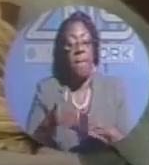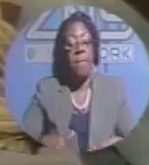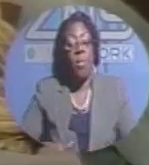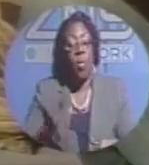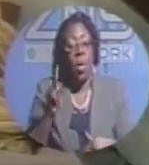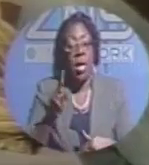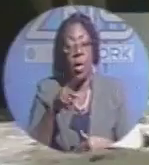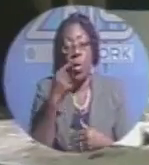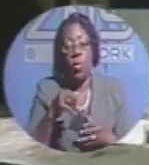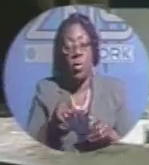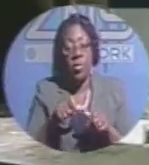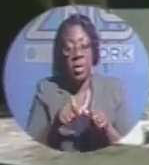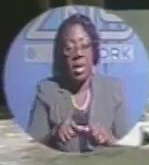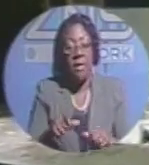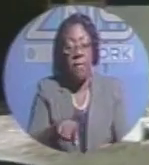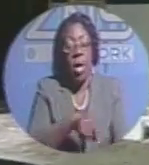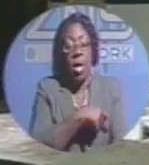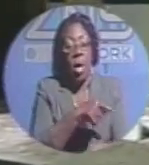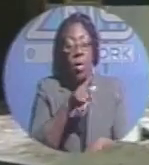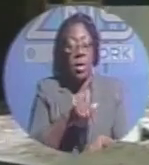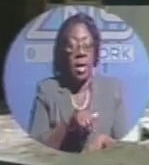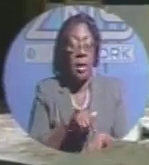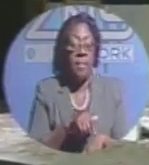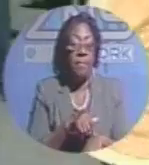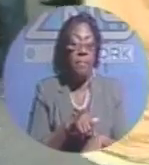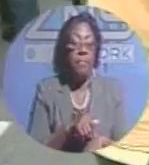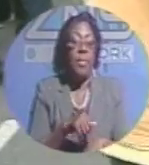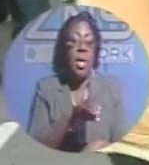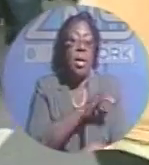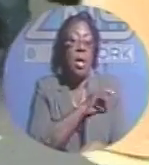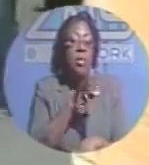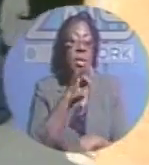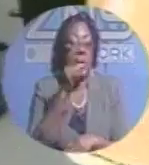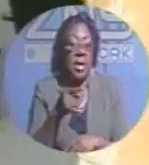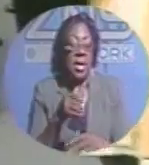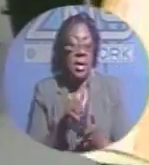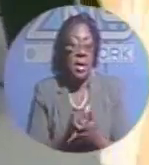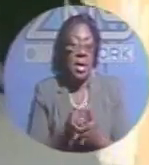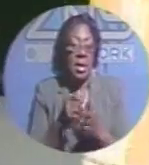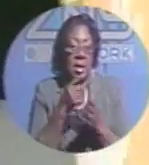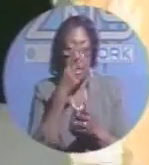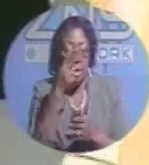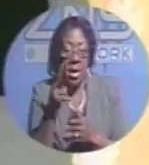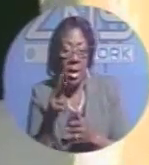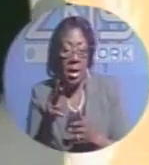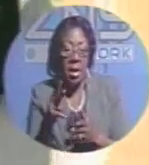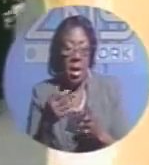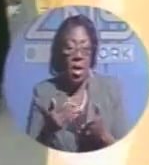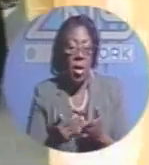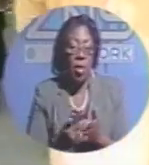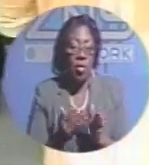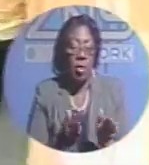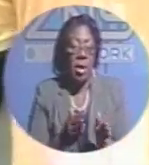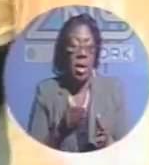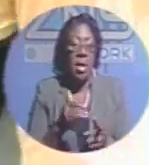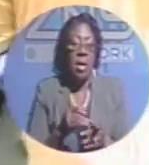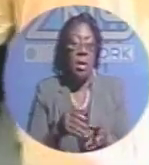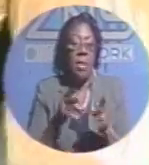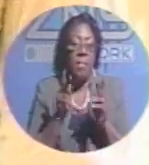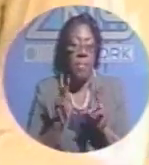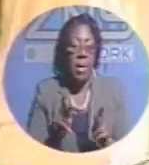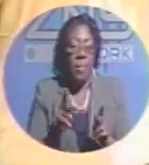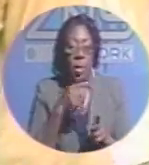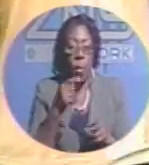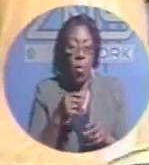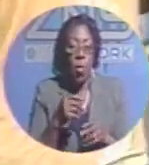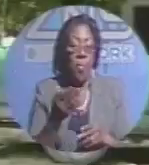need, the real need. As the campaign trail heats up, Curry says he's noticing a new trend where persons who would ordinarily vote for the Free